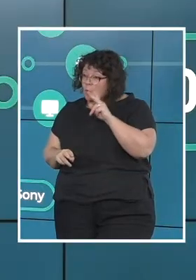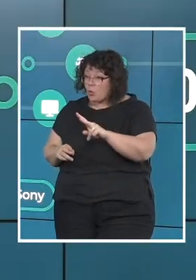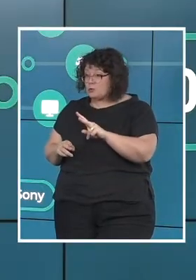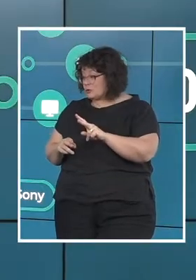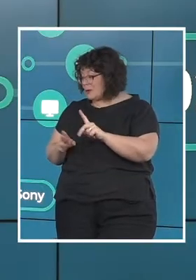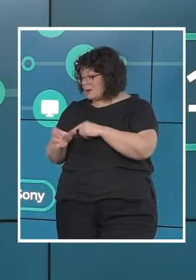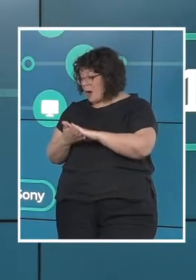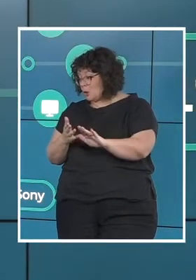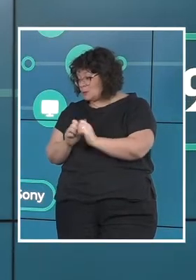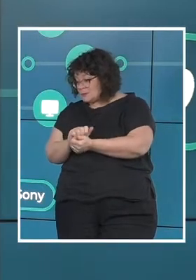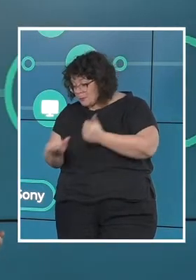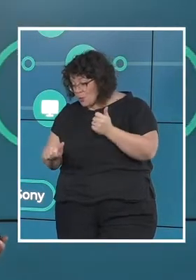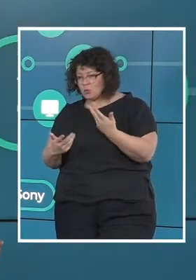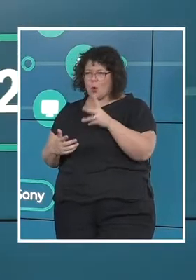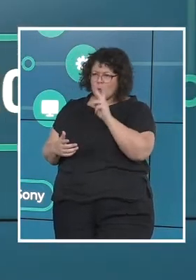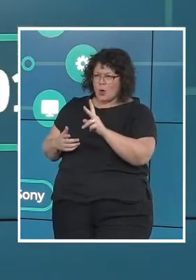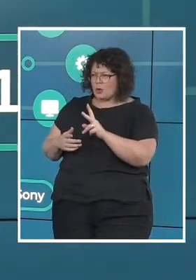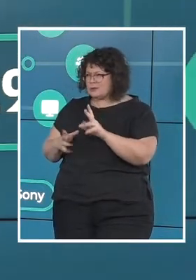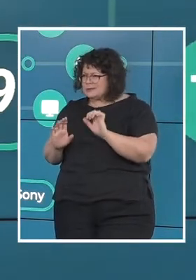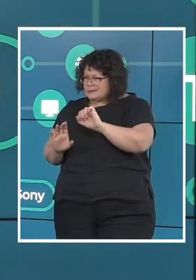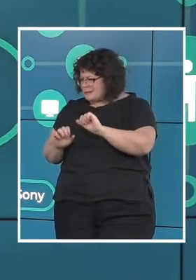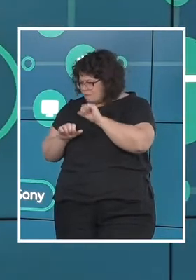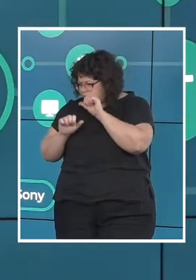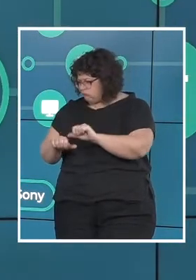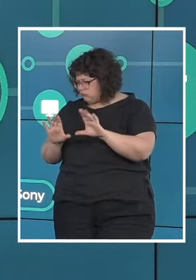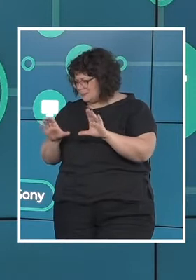screen. So being able to move the captions to the top and then also